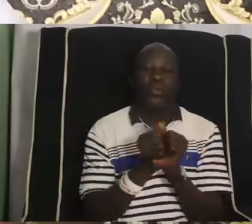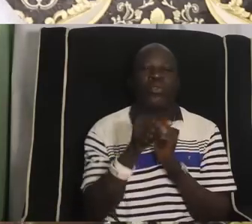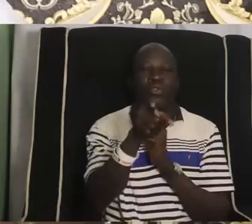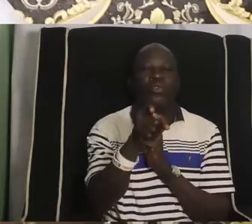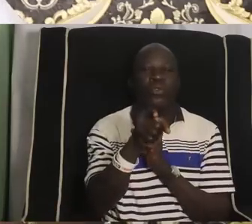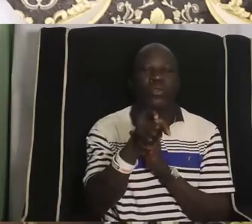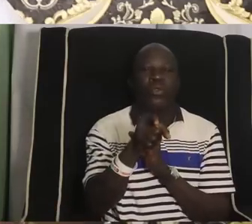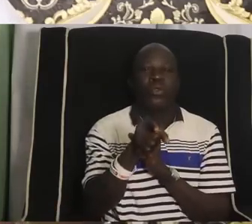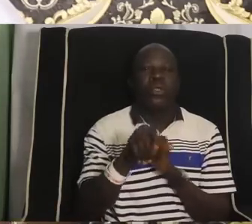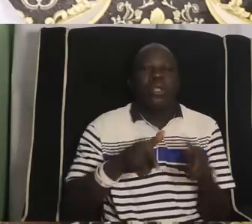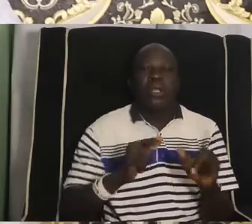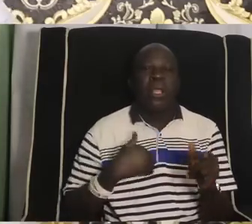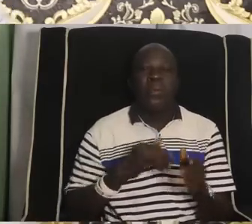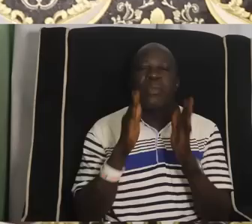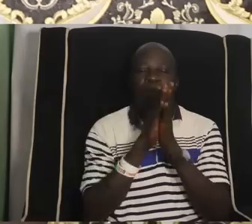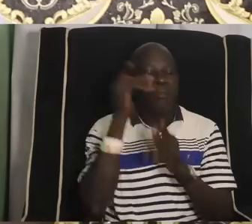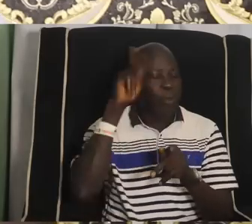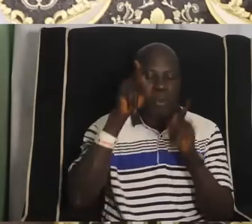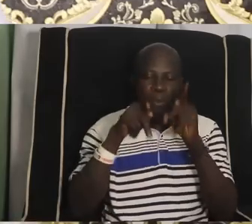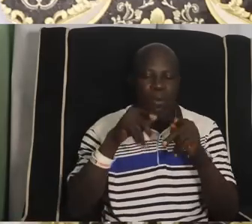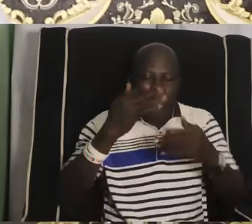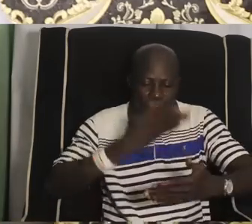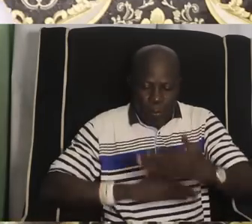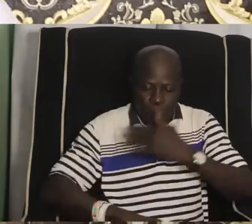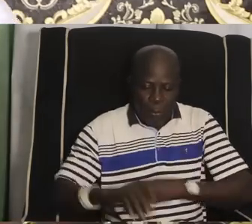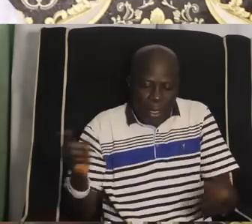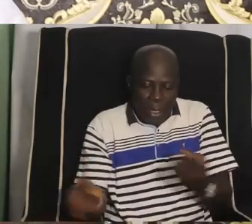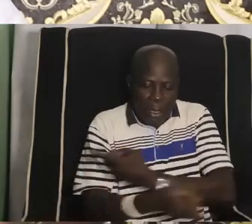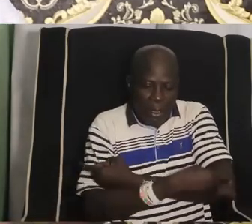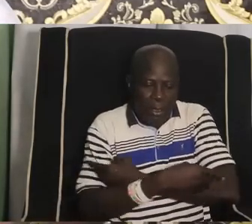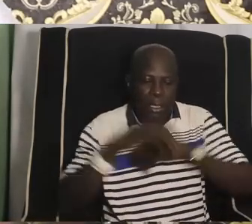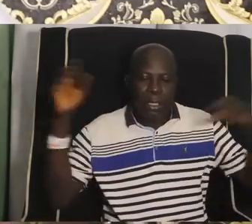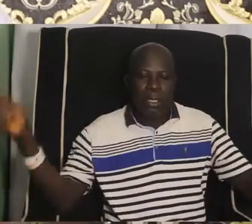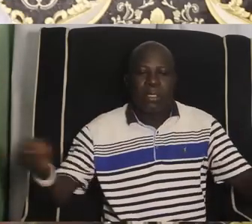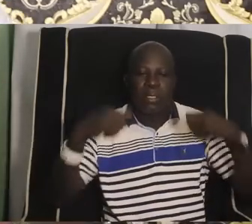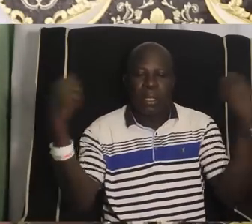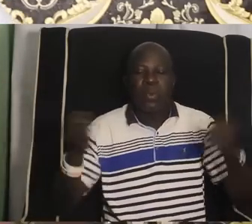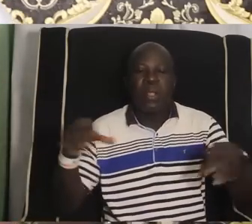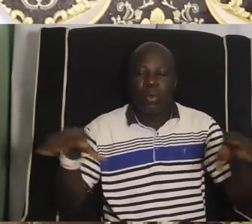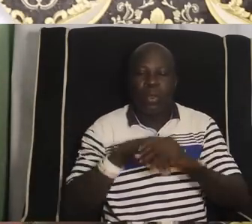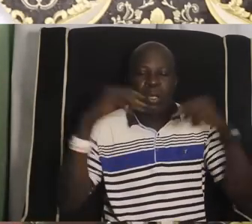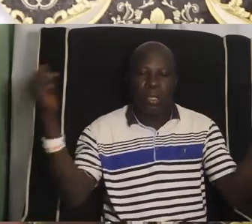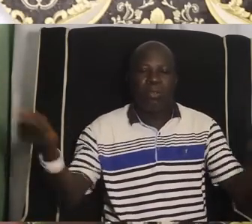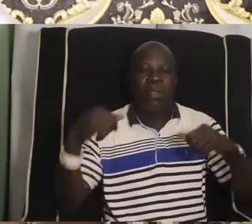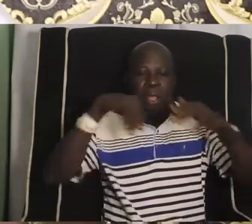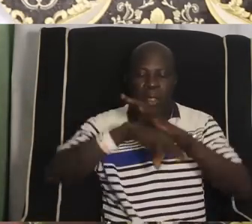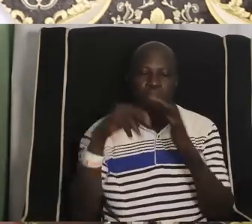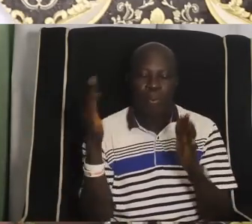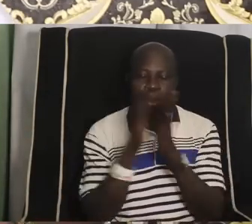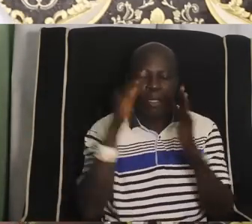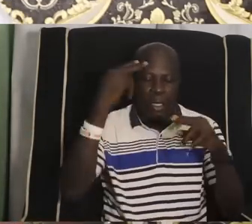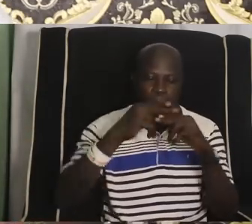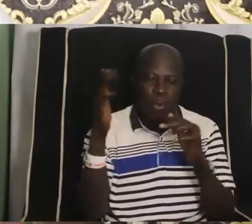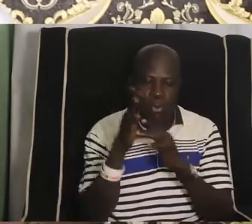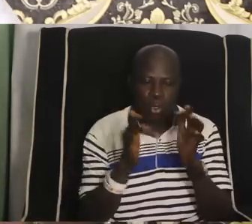Agbo ìjọ. It means the church. Ìránṣẹ́ Ọlọ́run kọ̀ọ̀kan nínú kọ́kọ́rọ́ tá a fún àti ọkọ̀ tá a fún. Each man of God has their own key they give